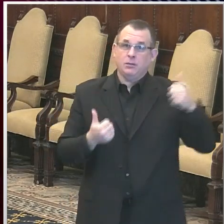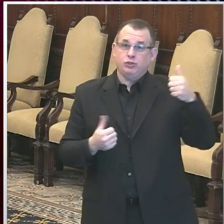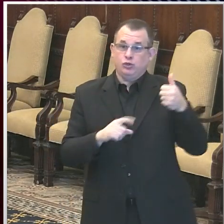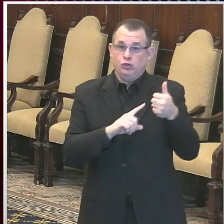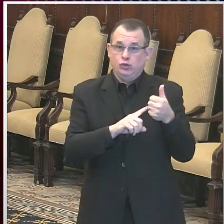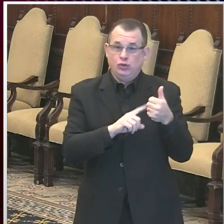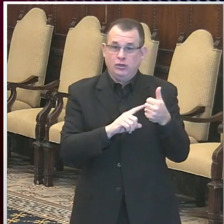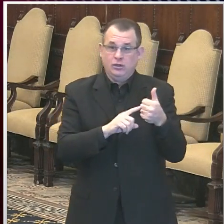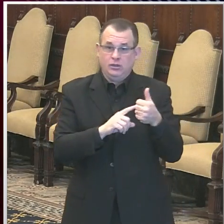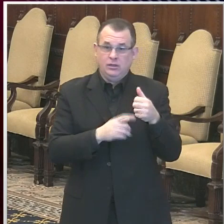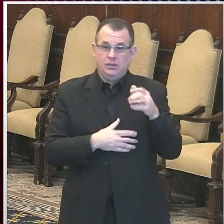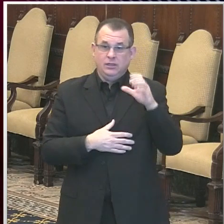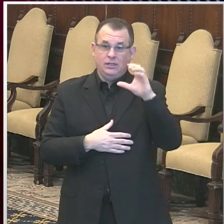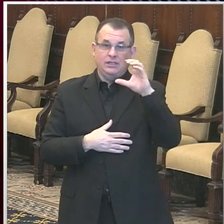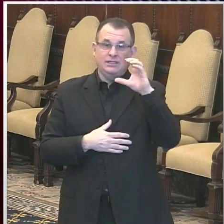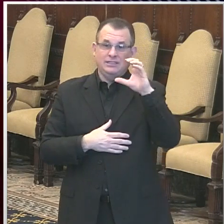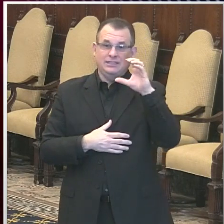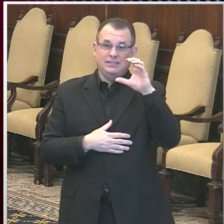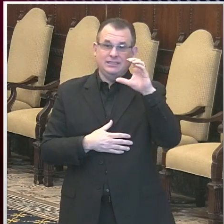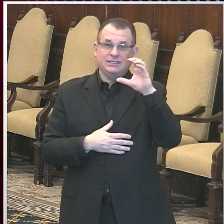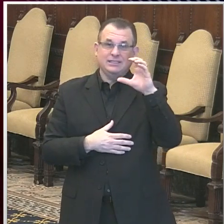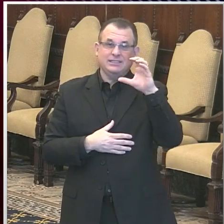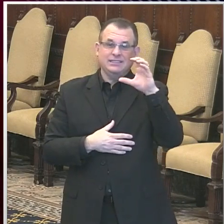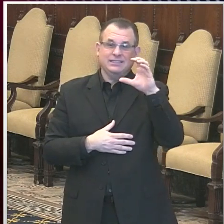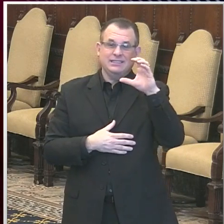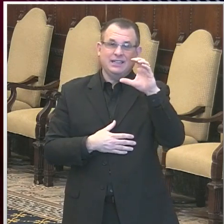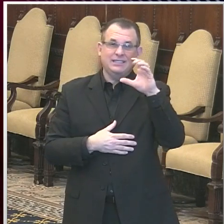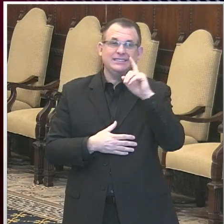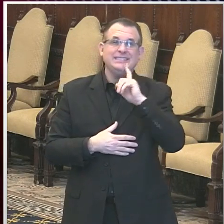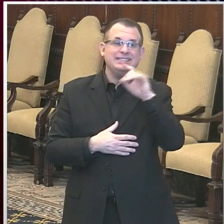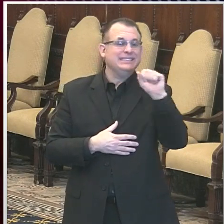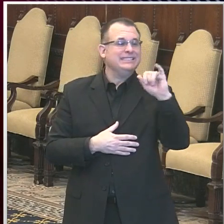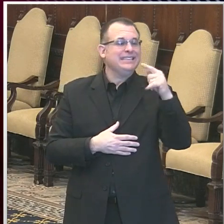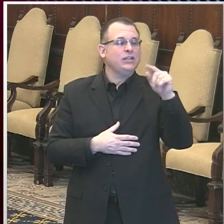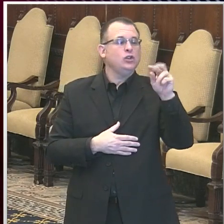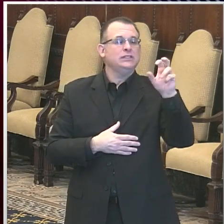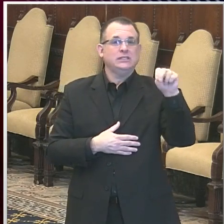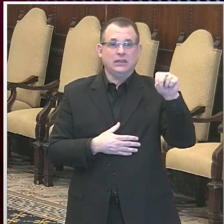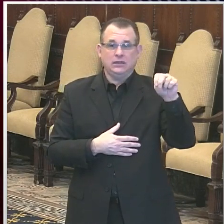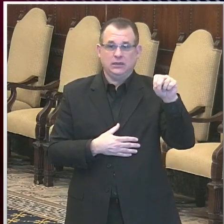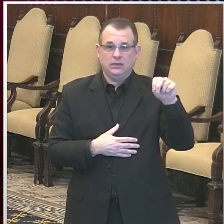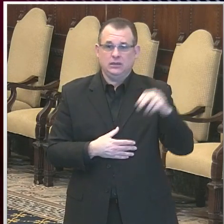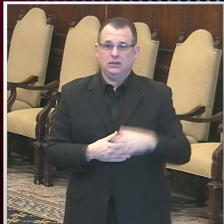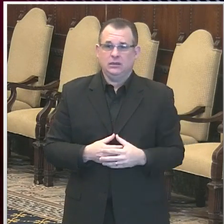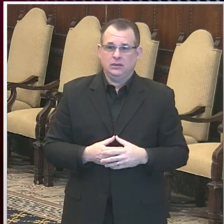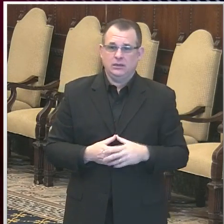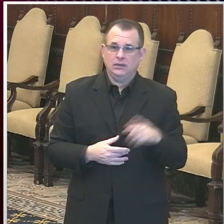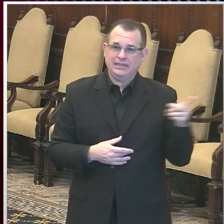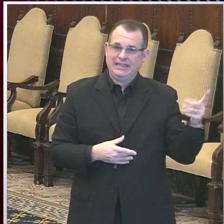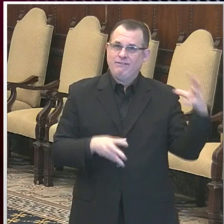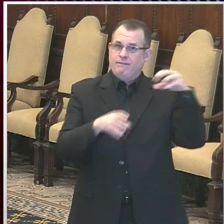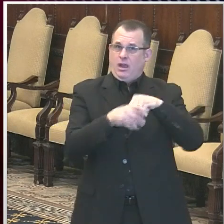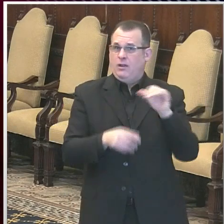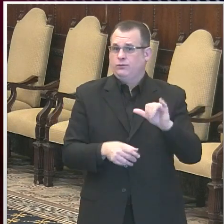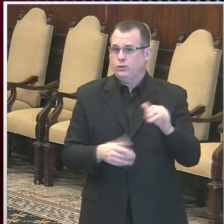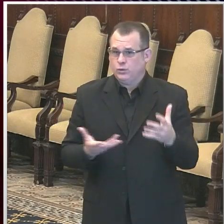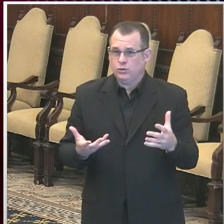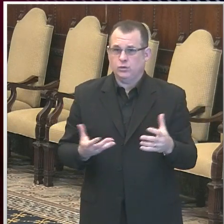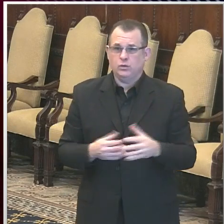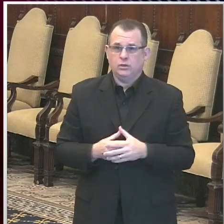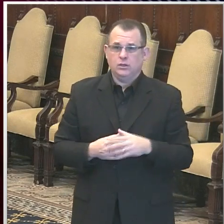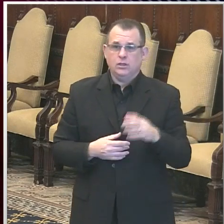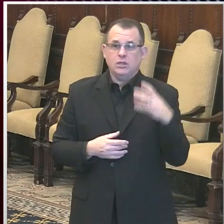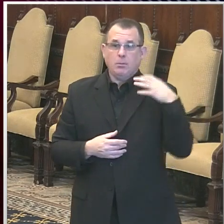recently been promoted, has been charged with making sure that our deployment strategies meet the violence as well. Commissioner Outlaw, her